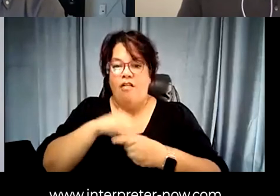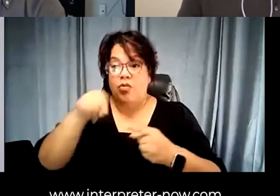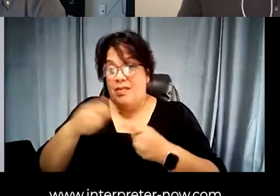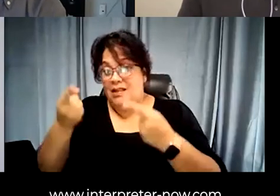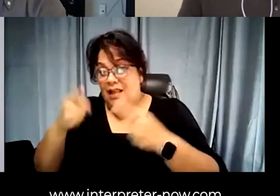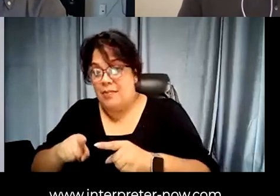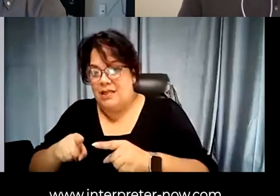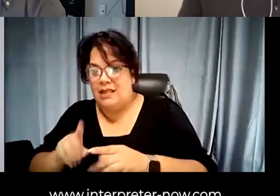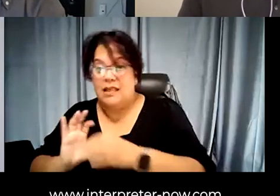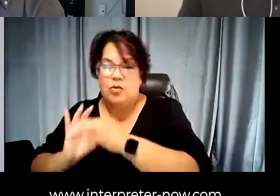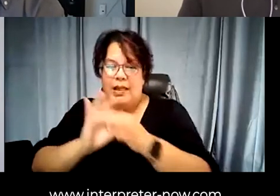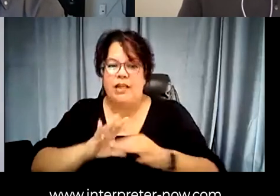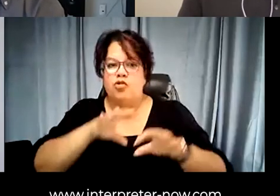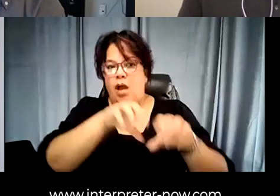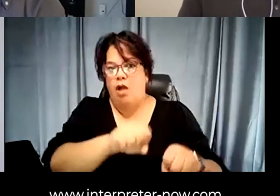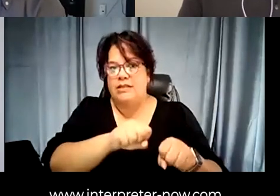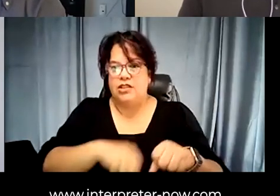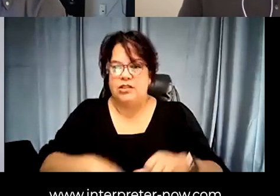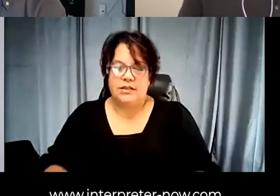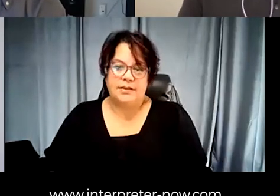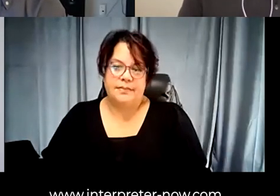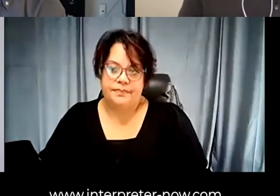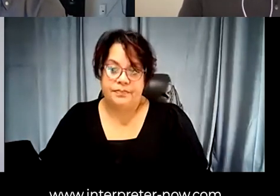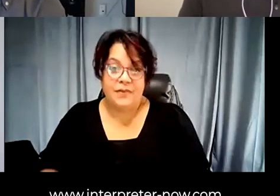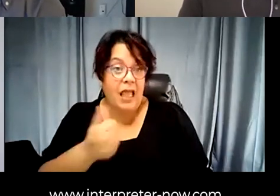Acquisitions in particular. Anybody have thoughts?